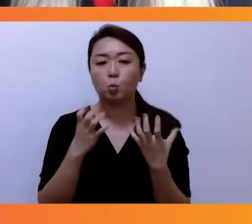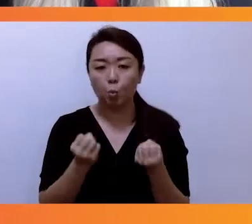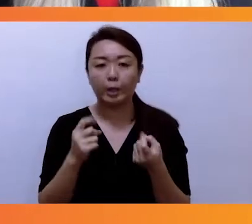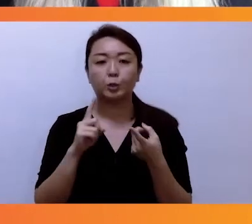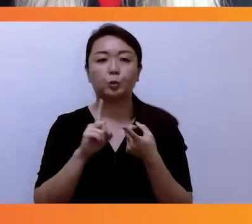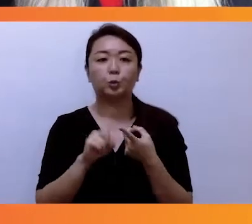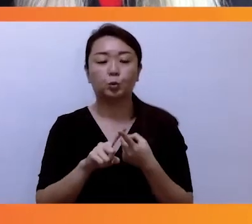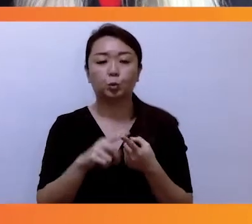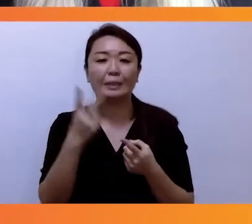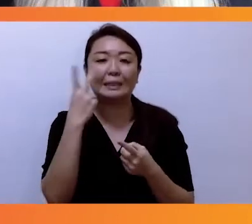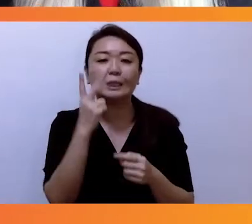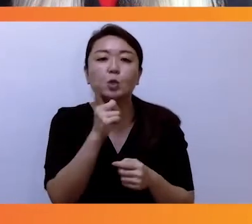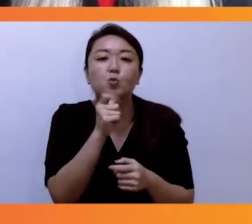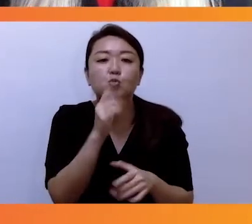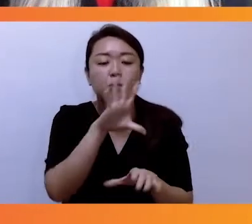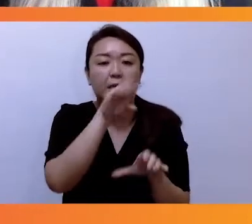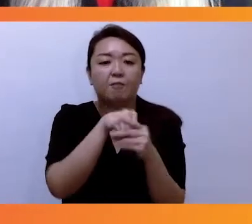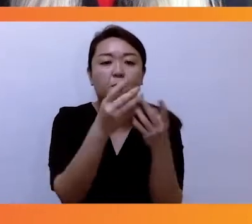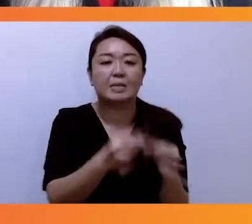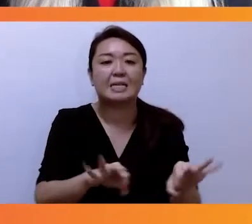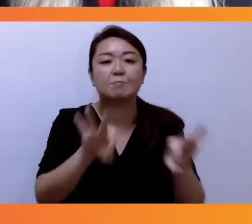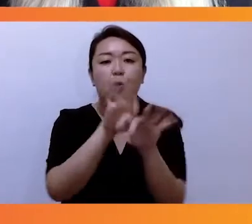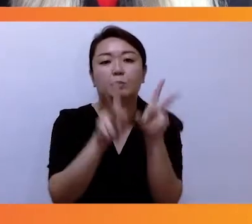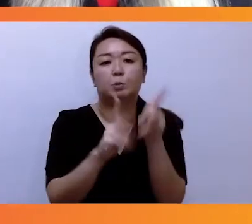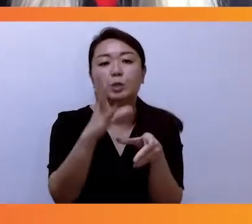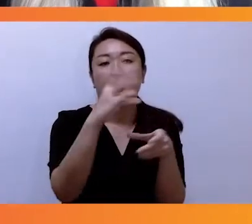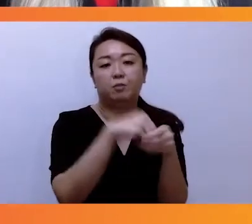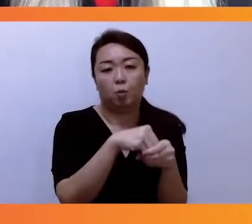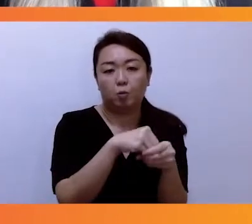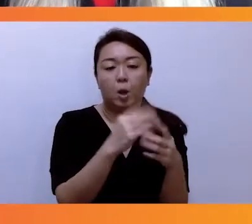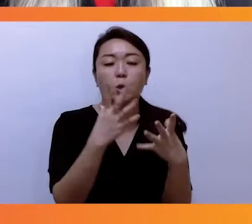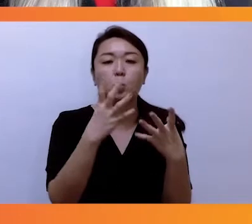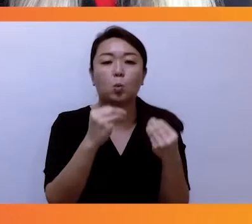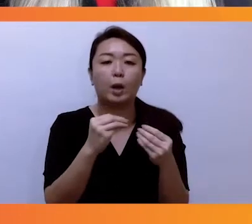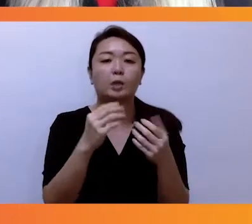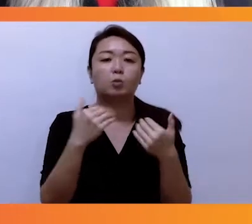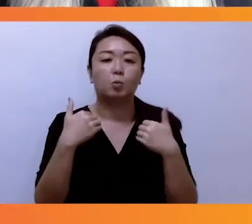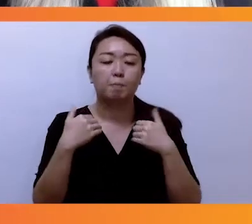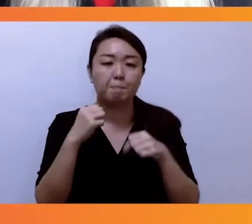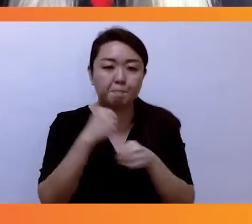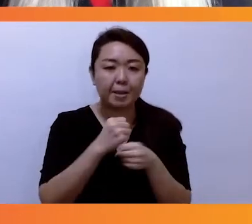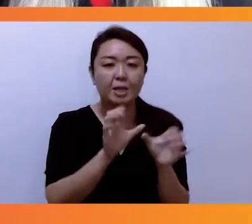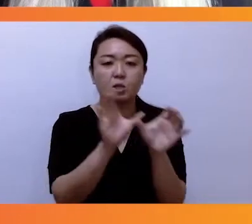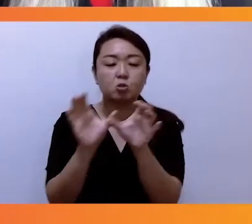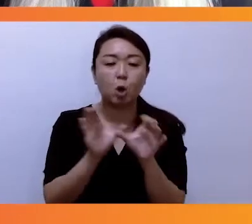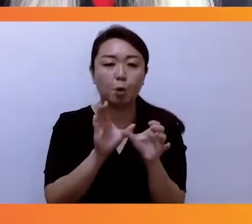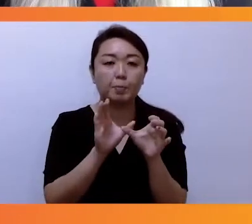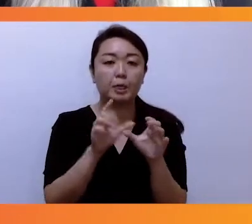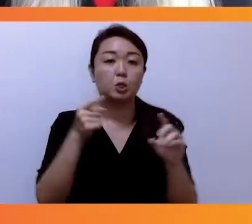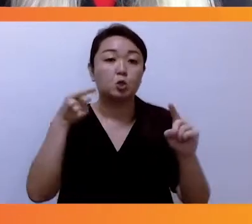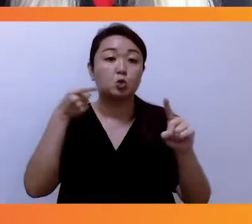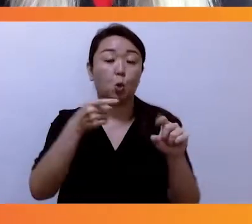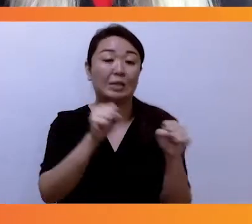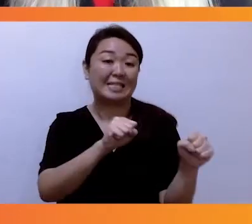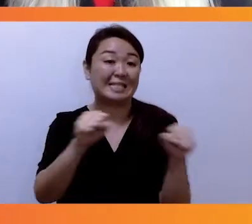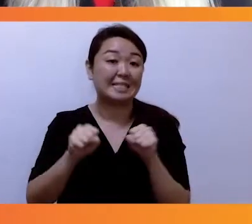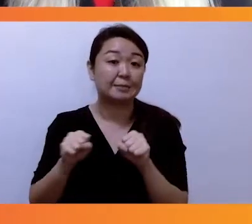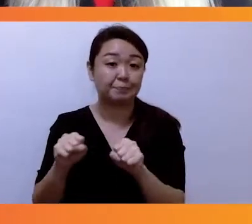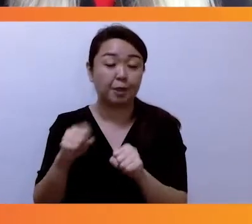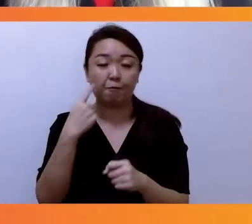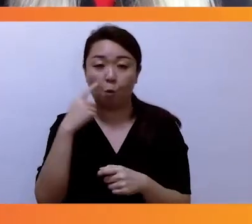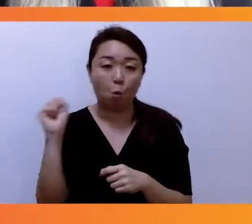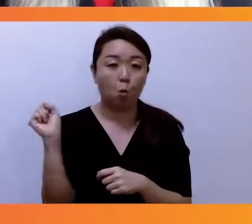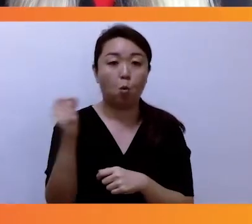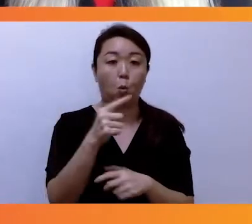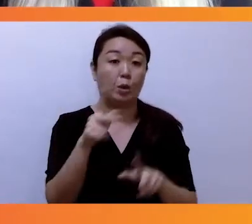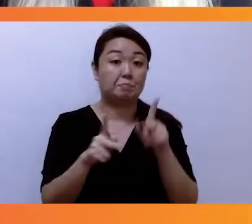want to identify our key stakeholders. We want to be able to create some common goal systems